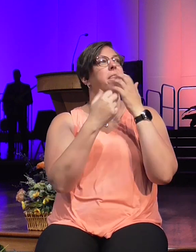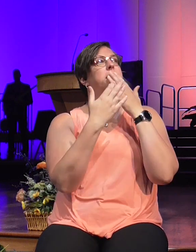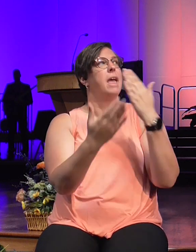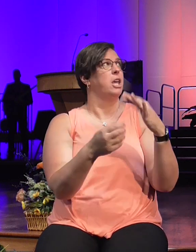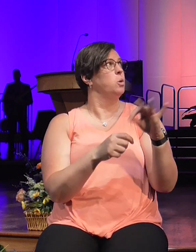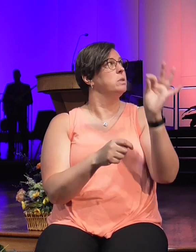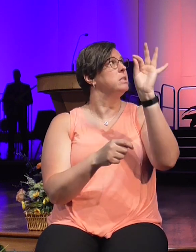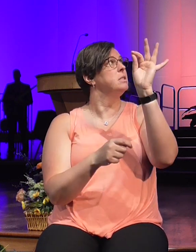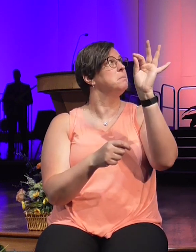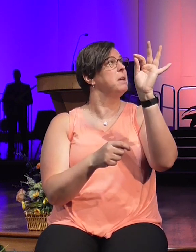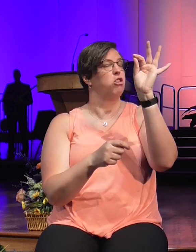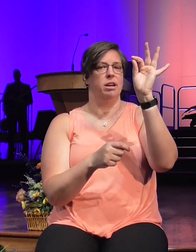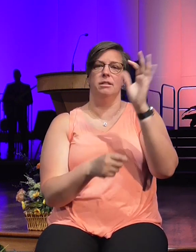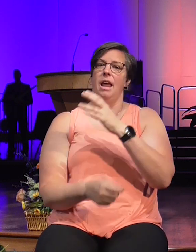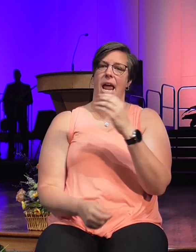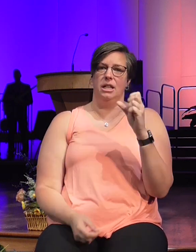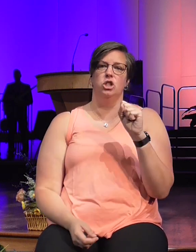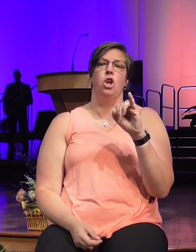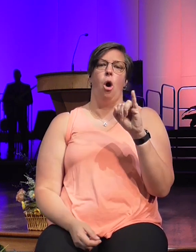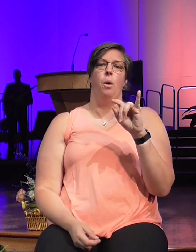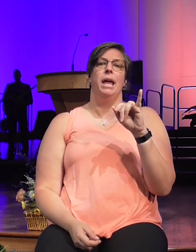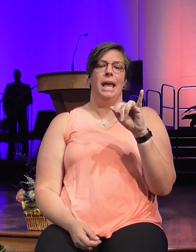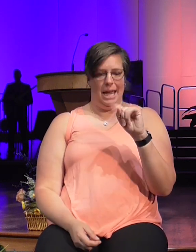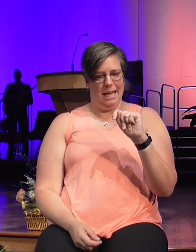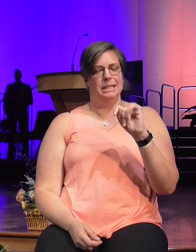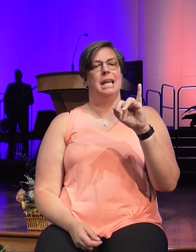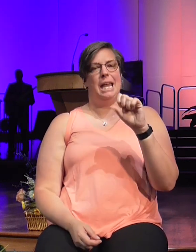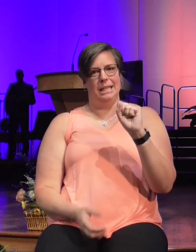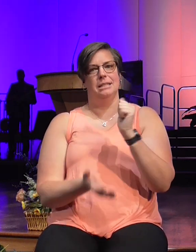Spirit. And so it is.